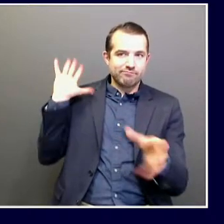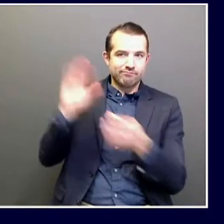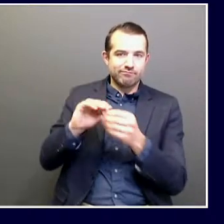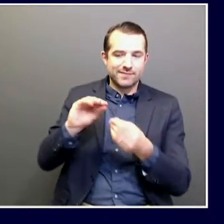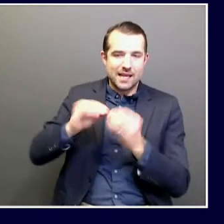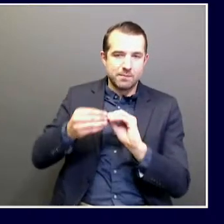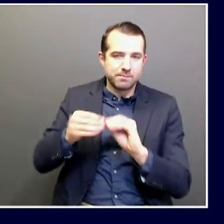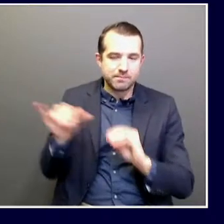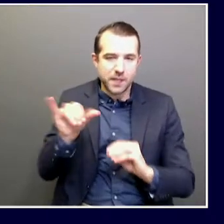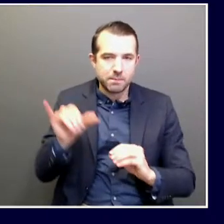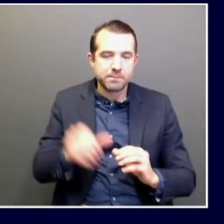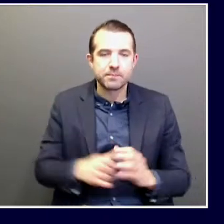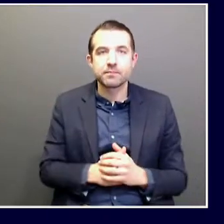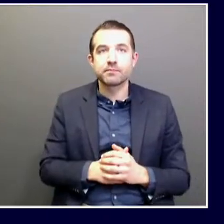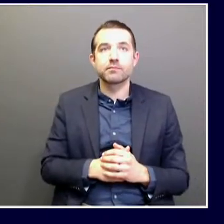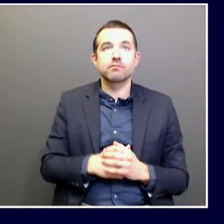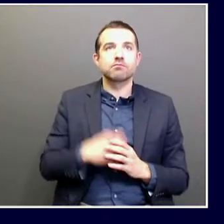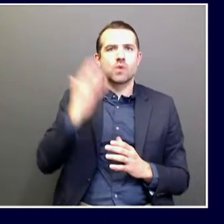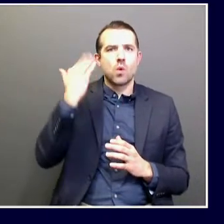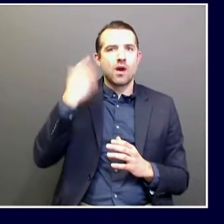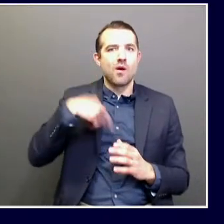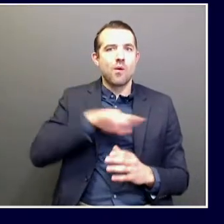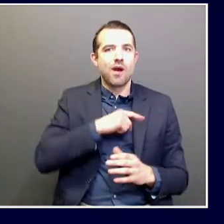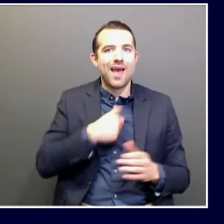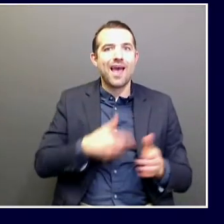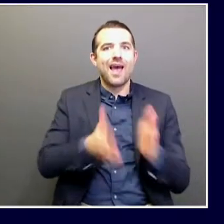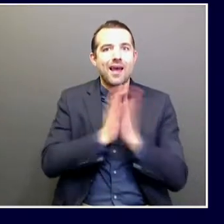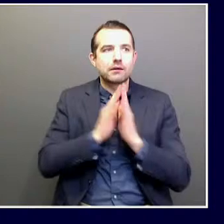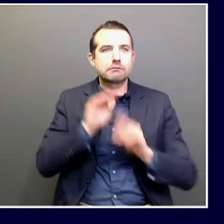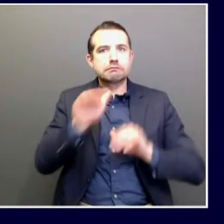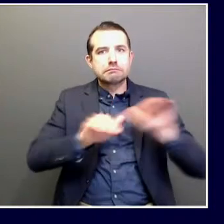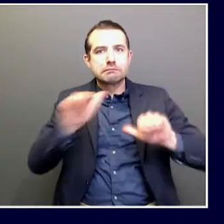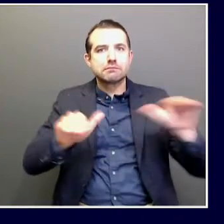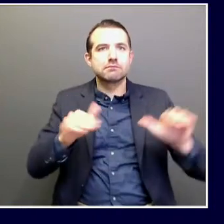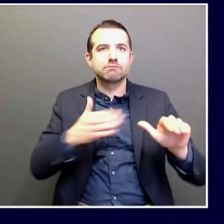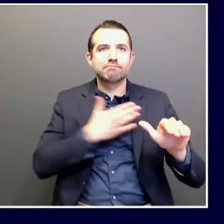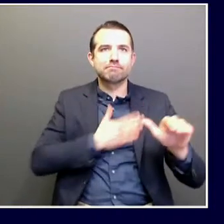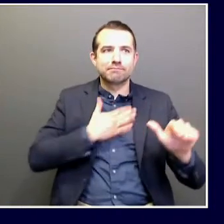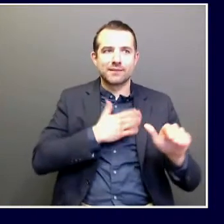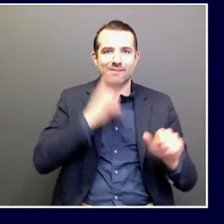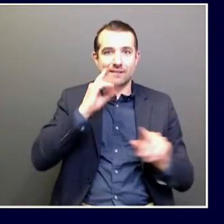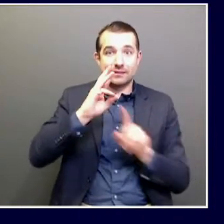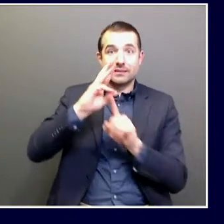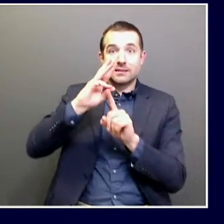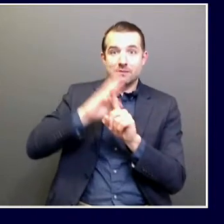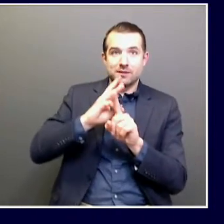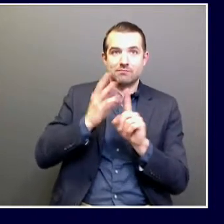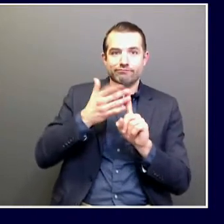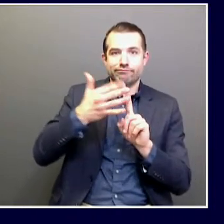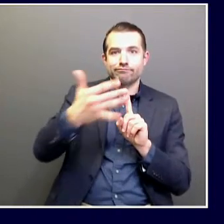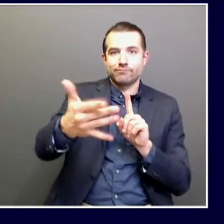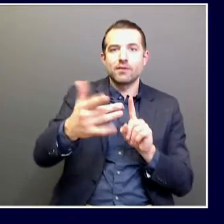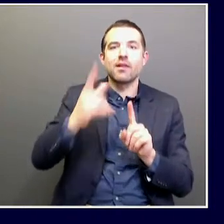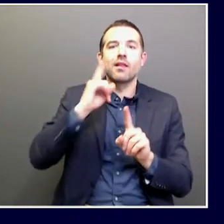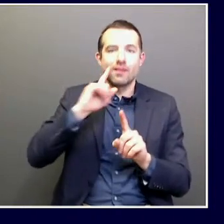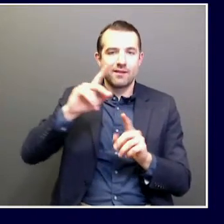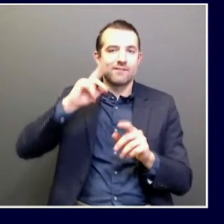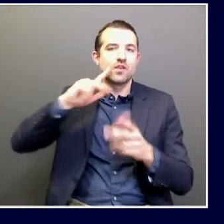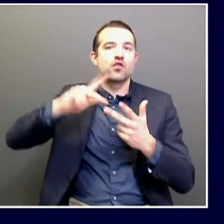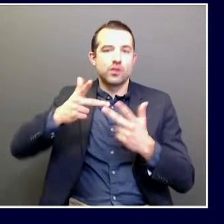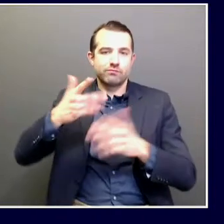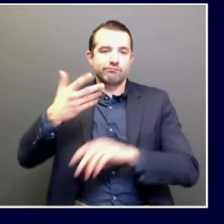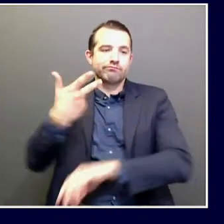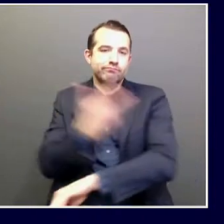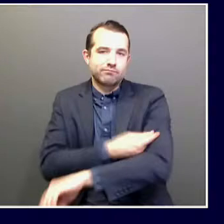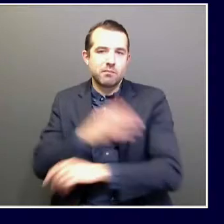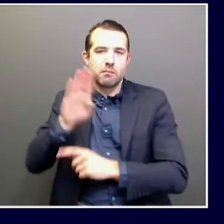their booster shot at least 6 months after they finish their second dose of vaccine. So it makes sense that we're